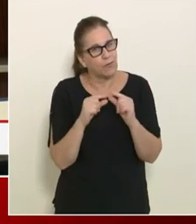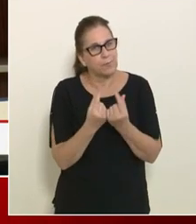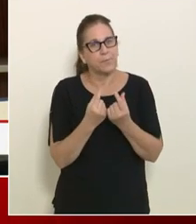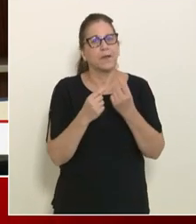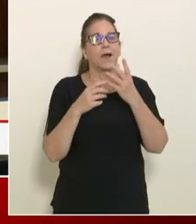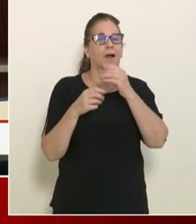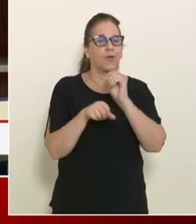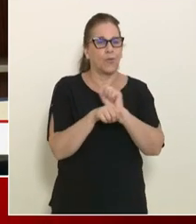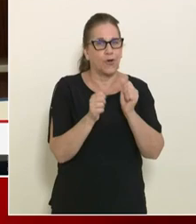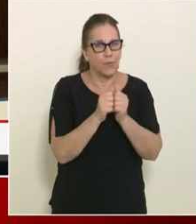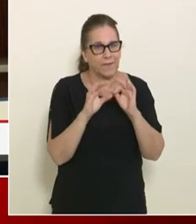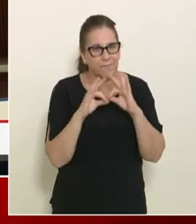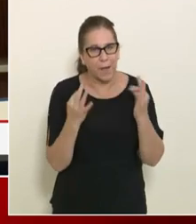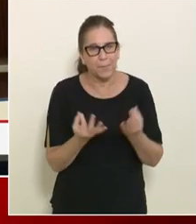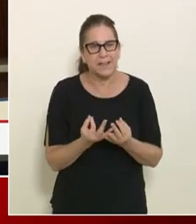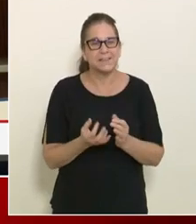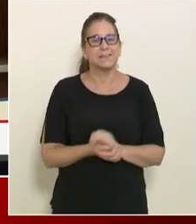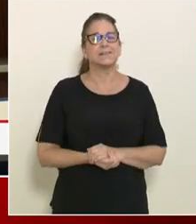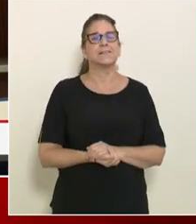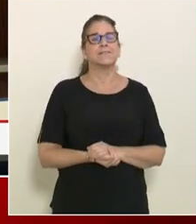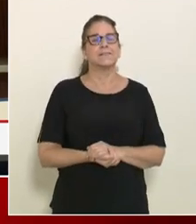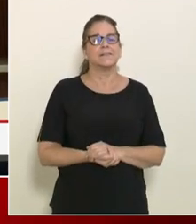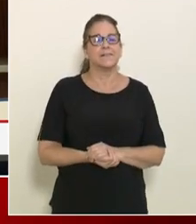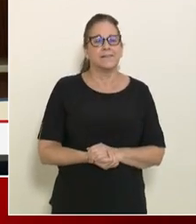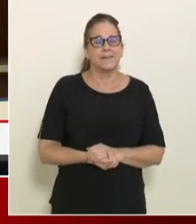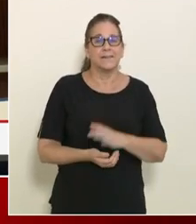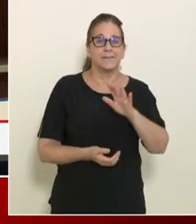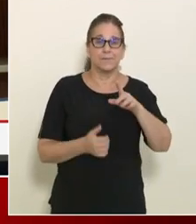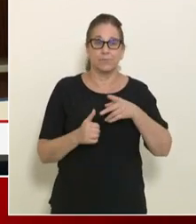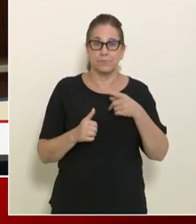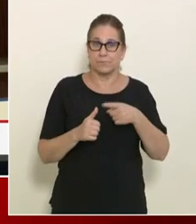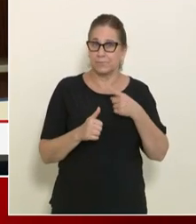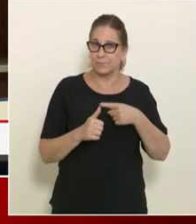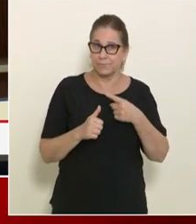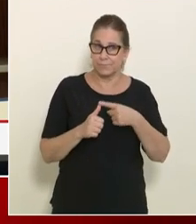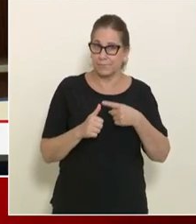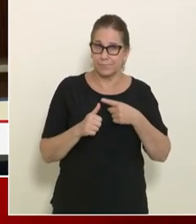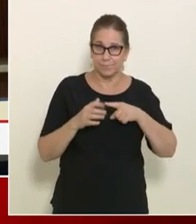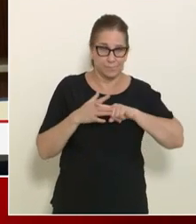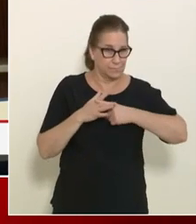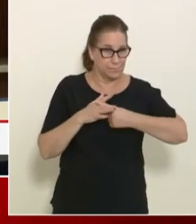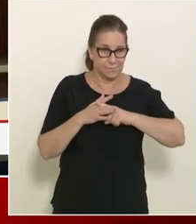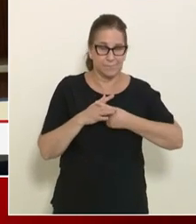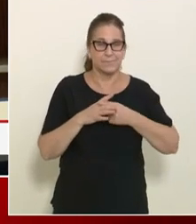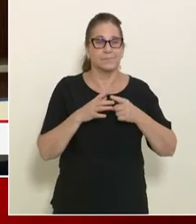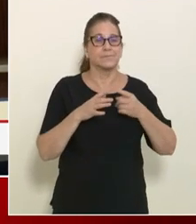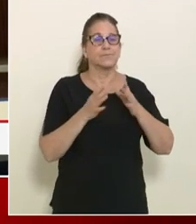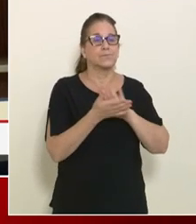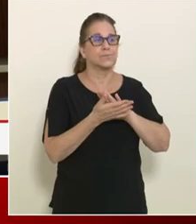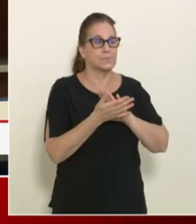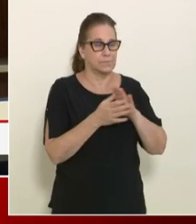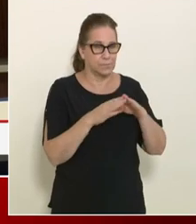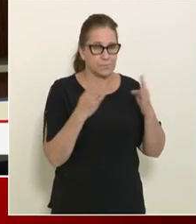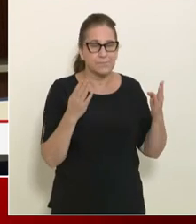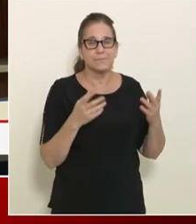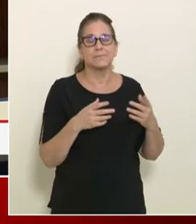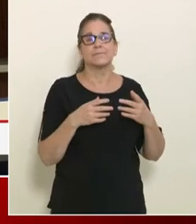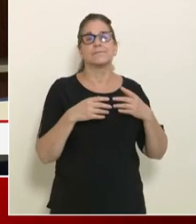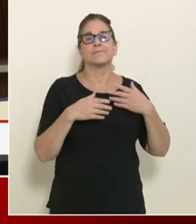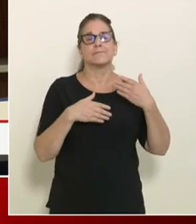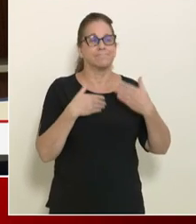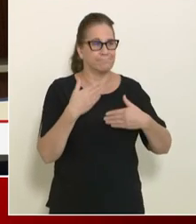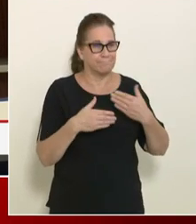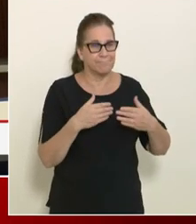prioritize the services from a lens of equity in terms of who would receive such services, and we'll be providing